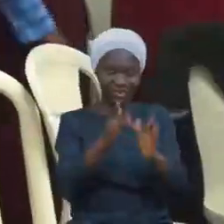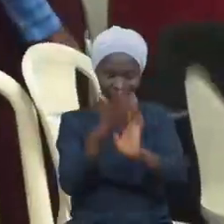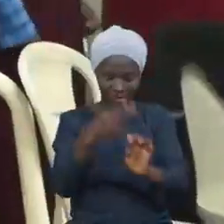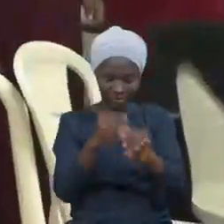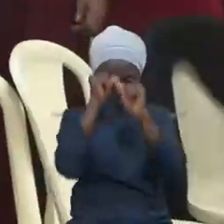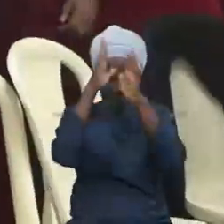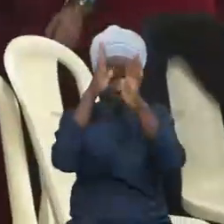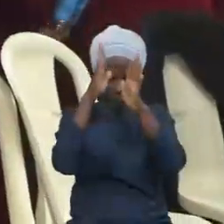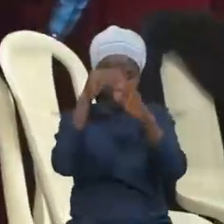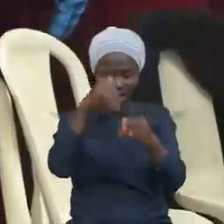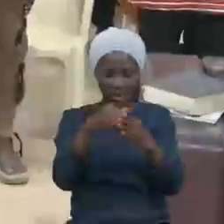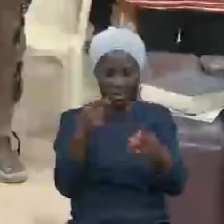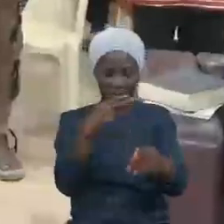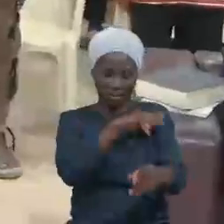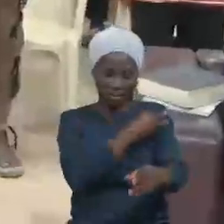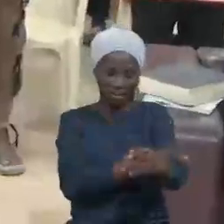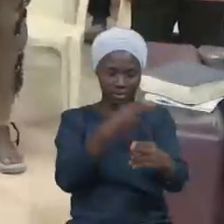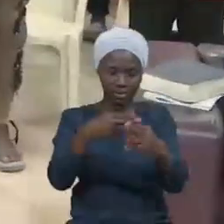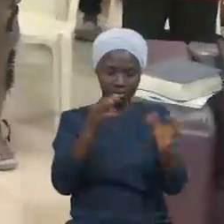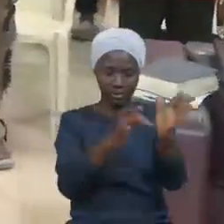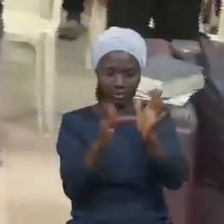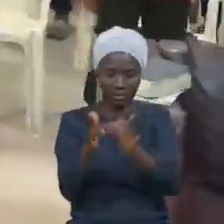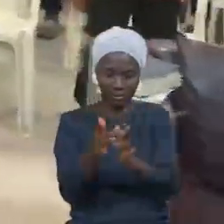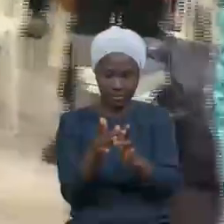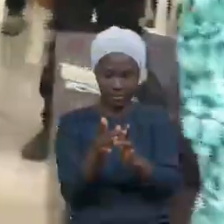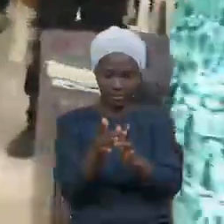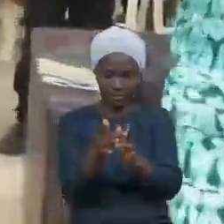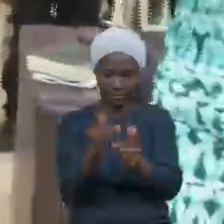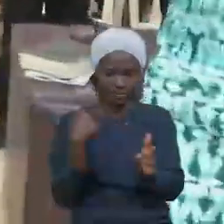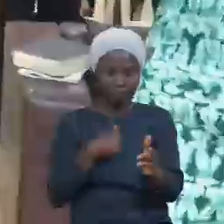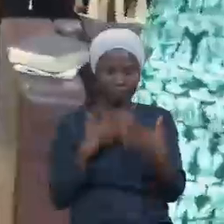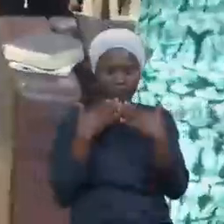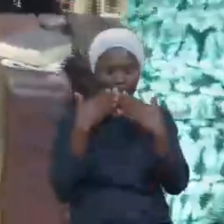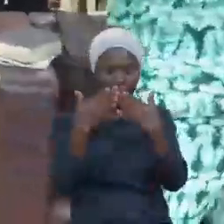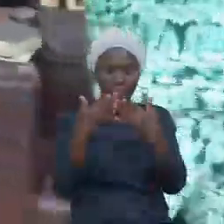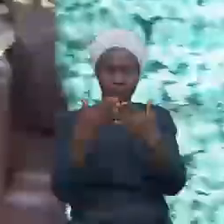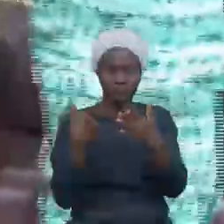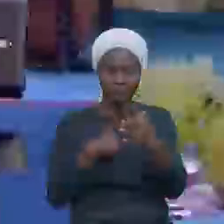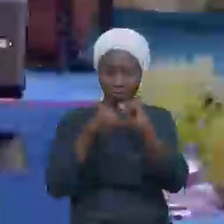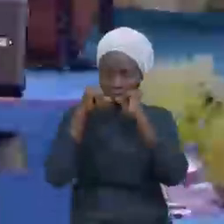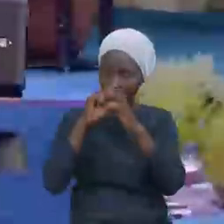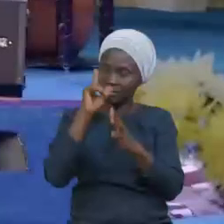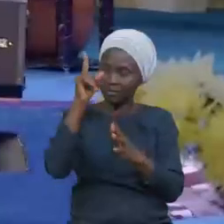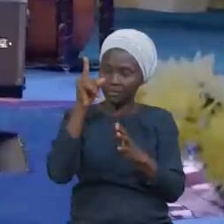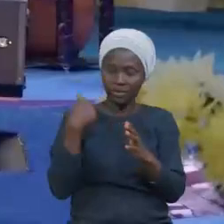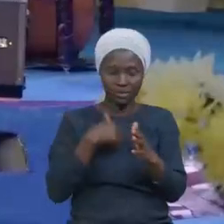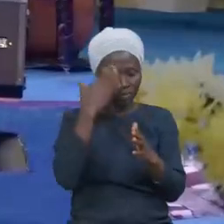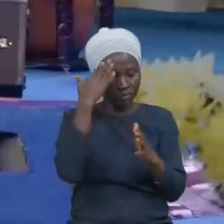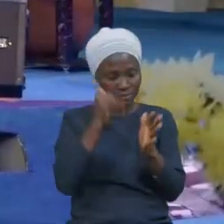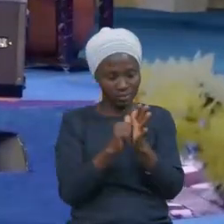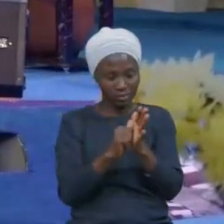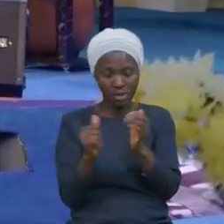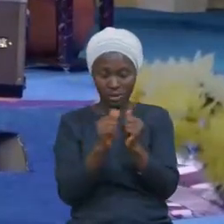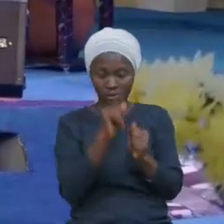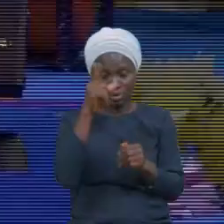Father, in the mighty name of Jesus, we thank you. We bless you. We know with